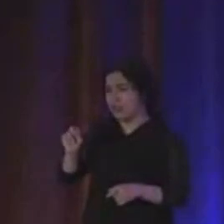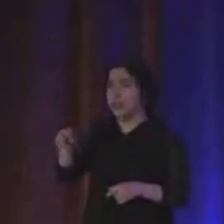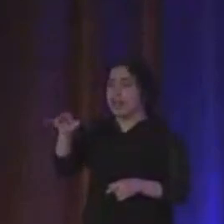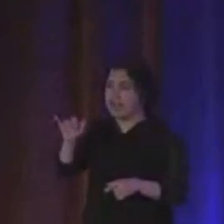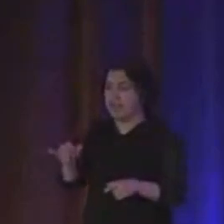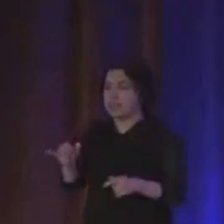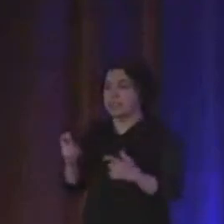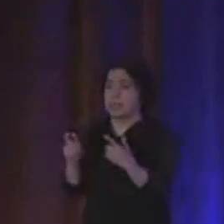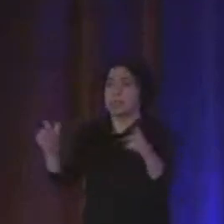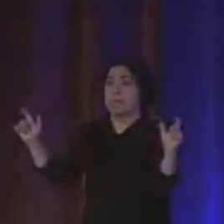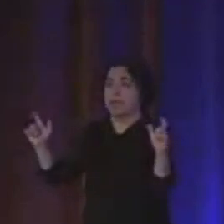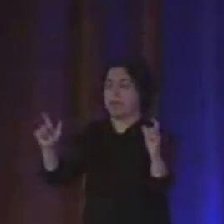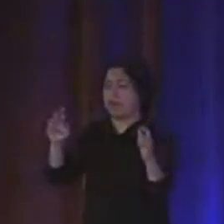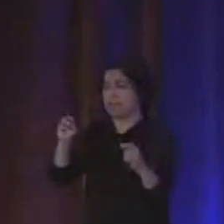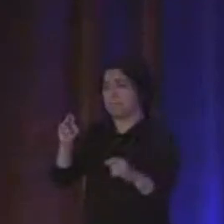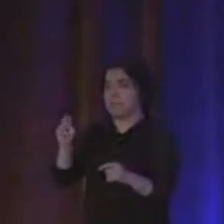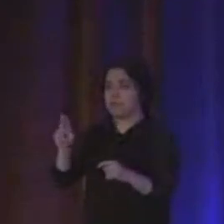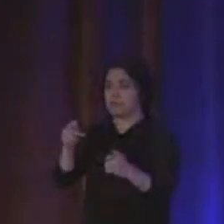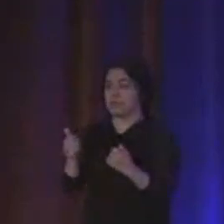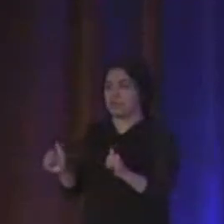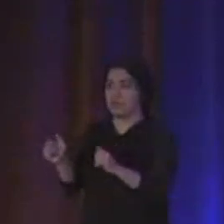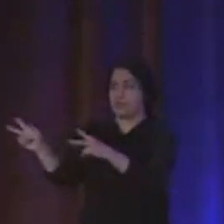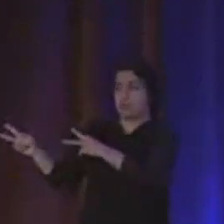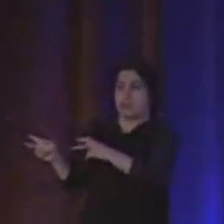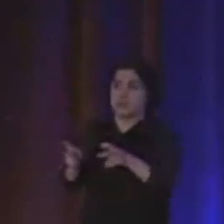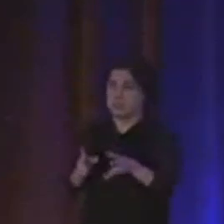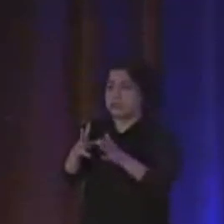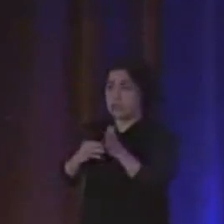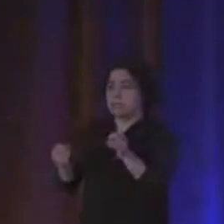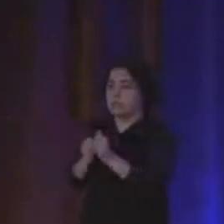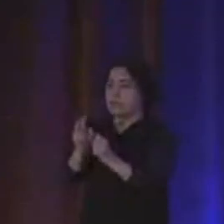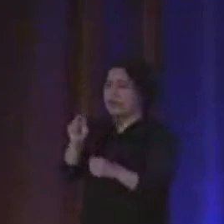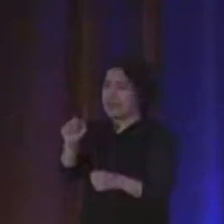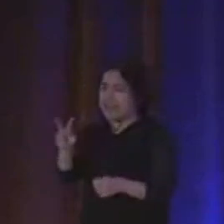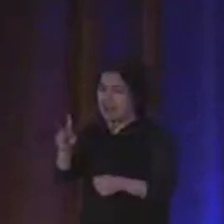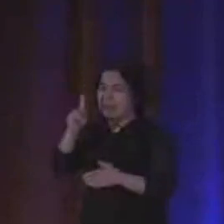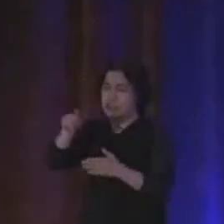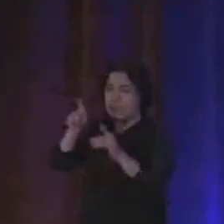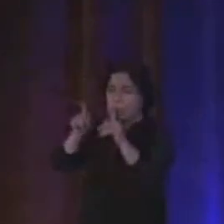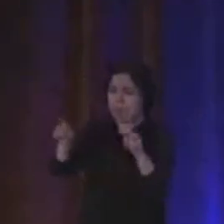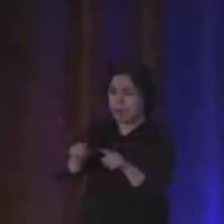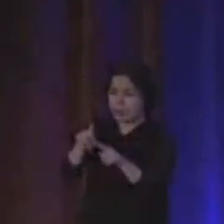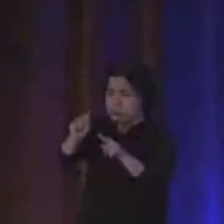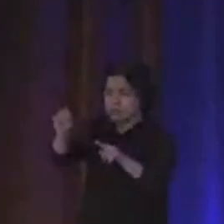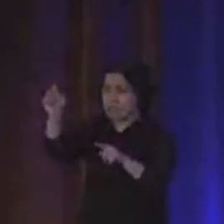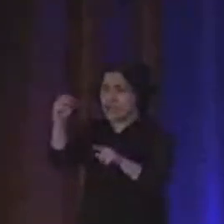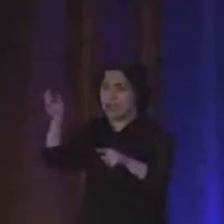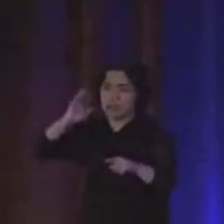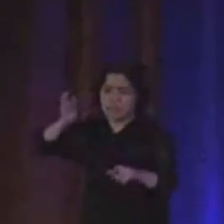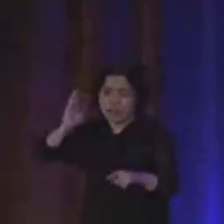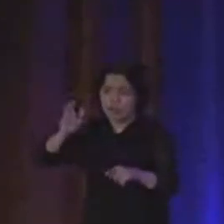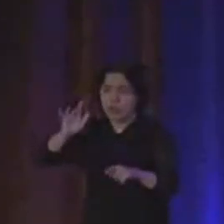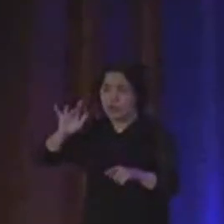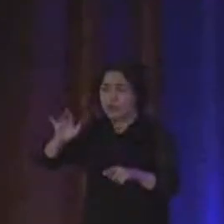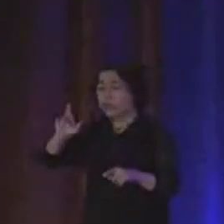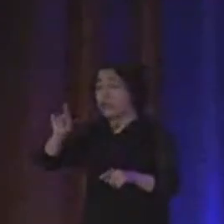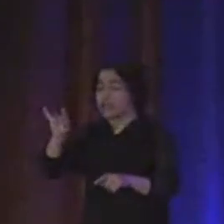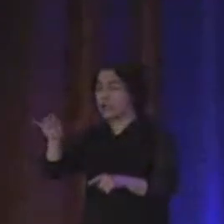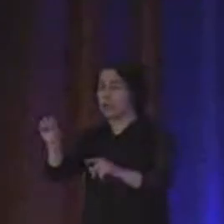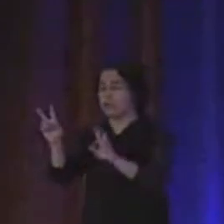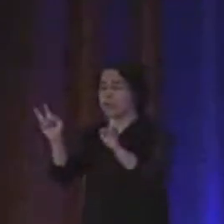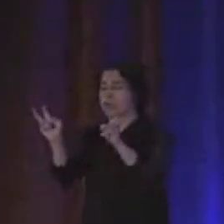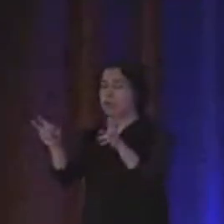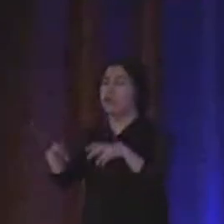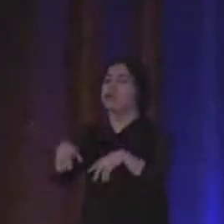are trying to simulate of, with the nav and the checkboxes and the radios. That is what a mega menu pattern is. And